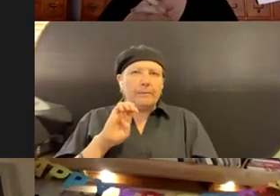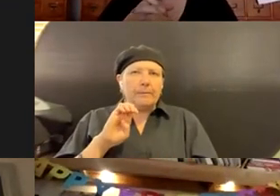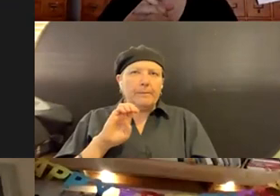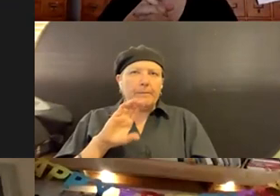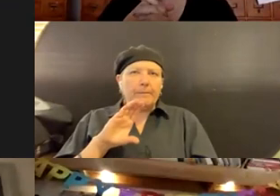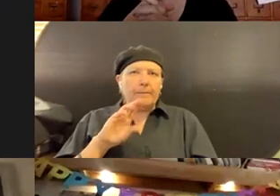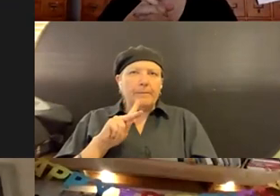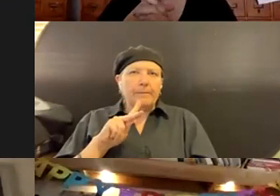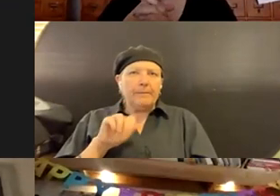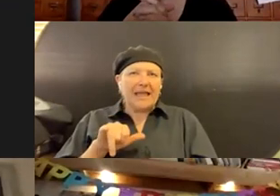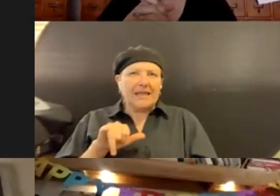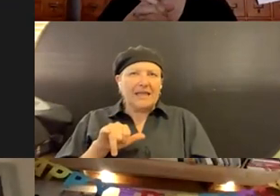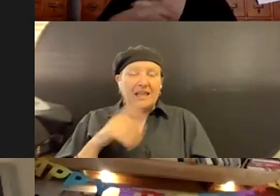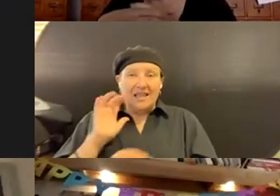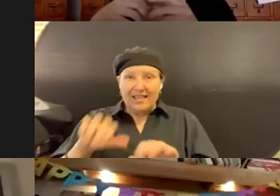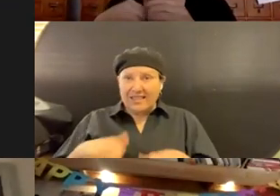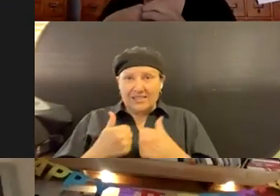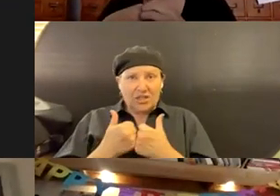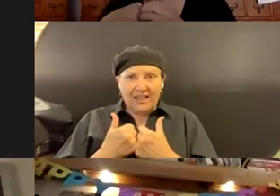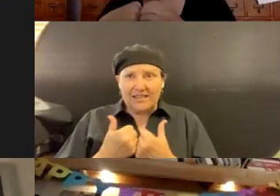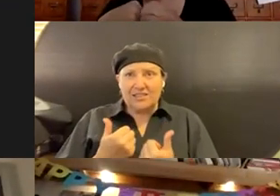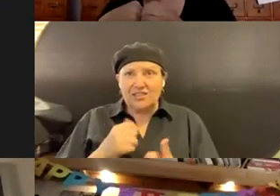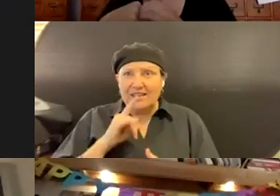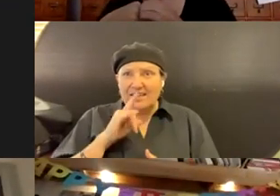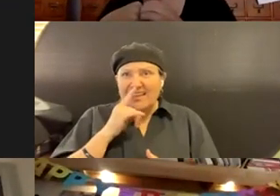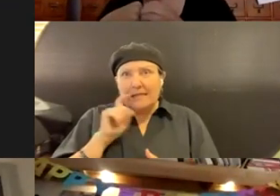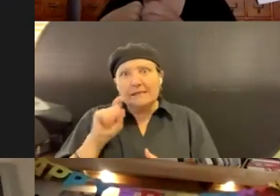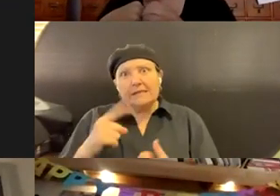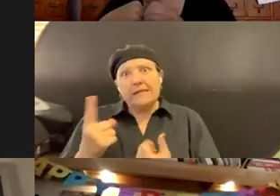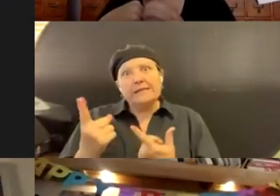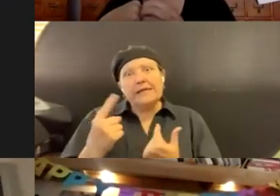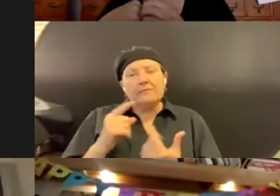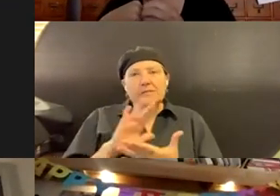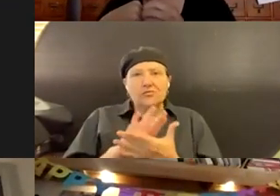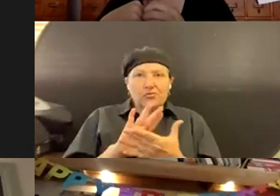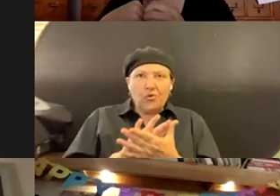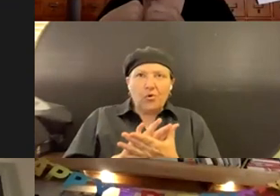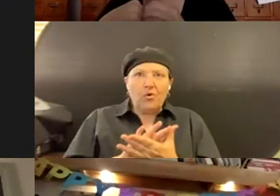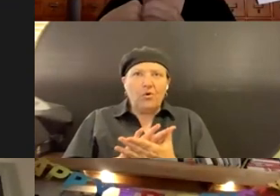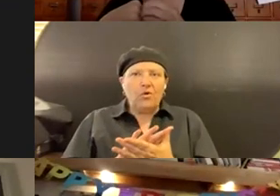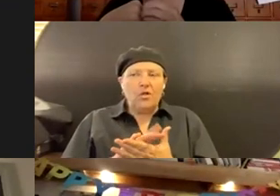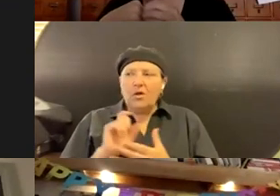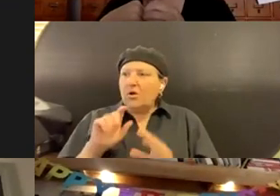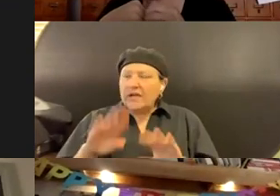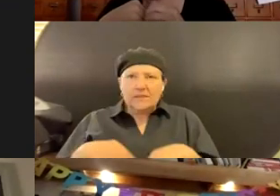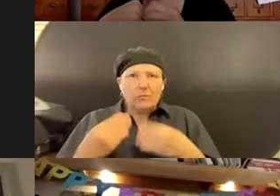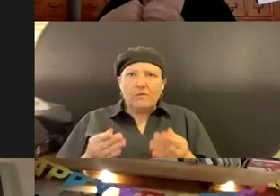think that challenge is right there is that, the kids would obviously have to come to school, or we would have to be able to provide some kind of way of